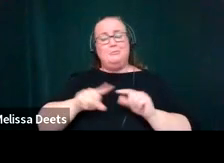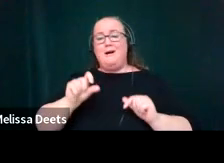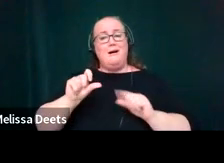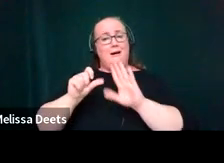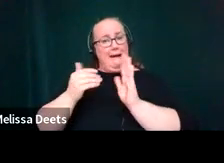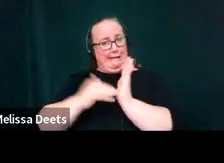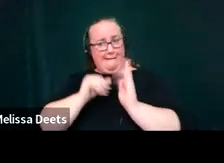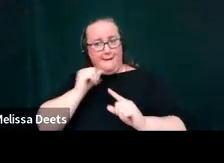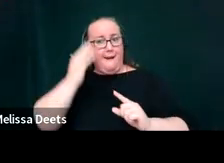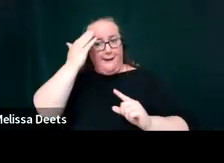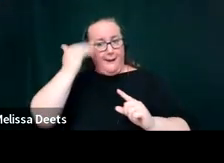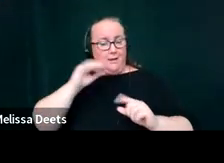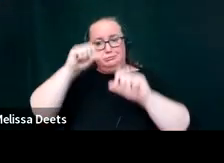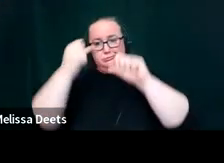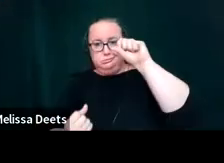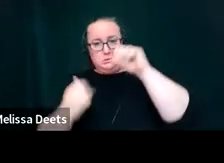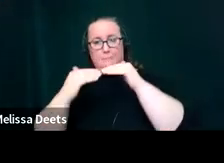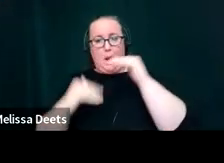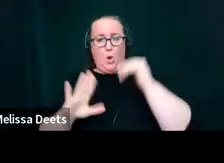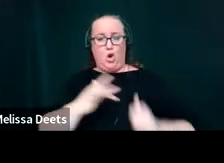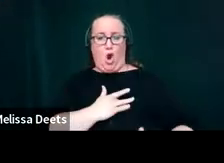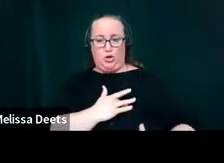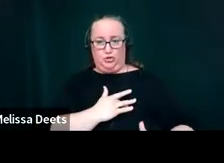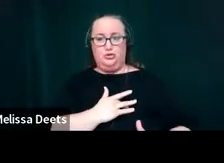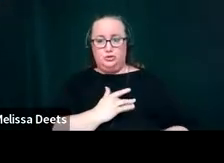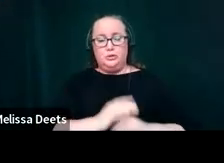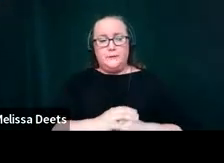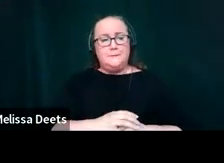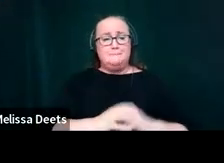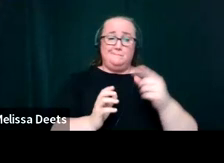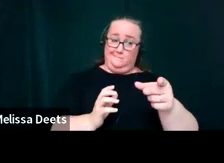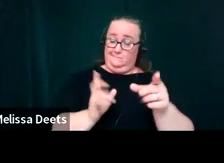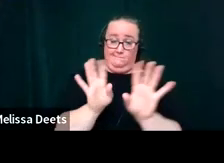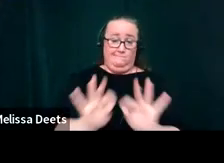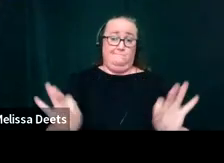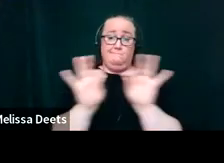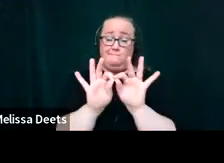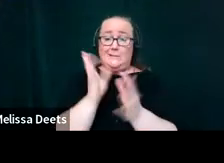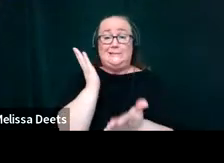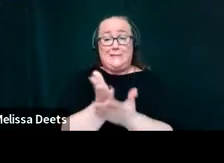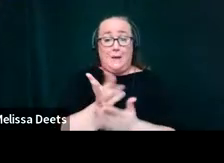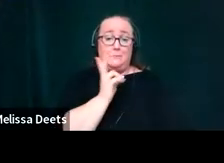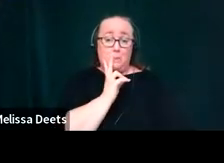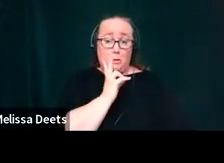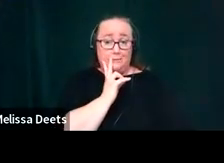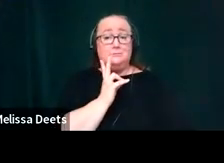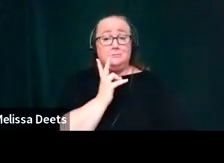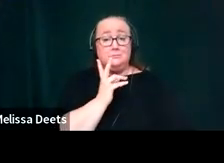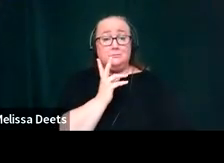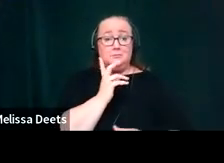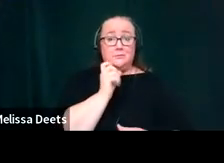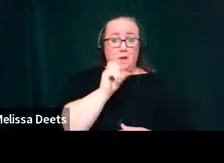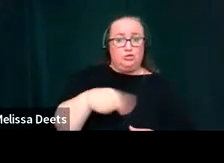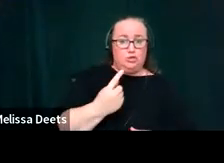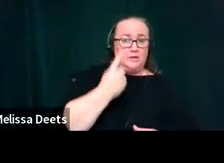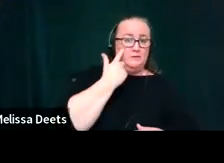involve positions where your head is below your heart. And quitting smoking is important for glaucoma and your overall health. We don't think that